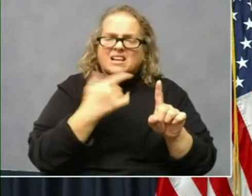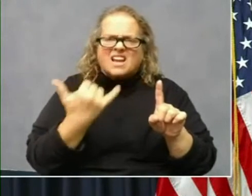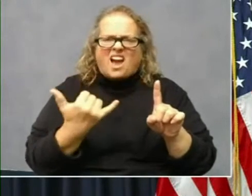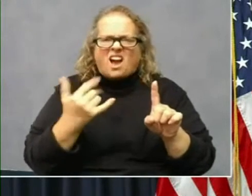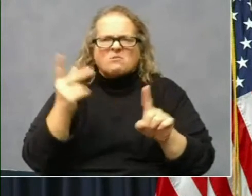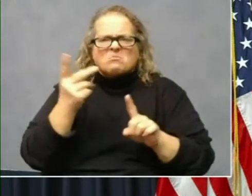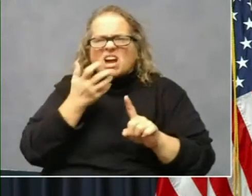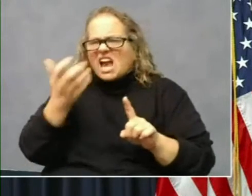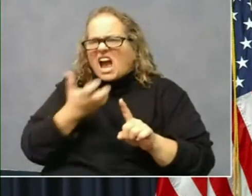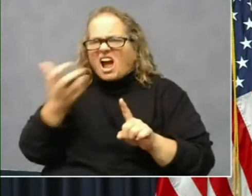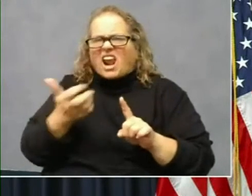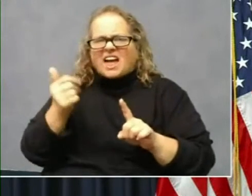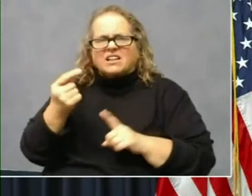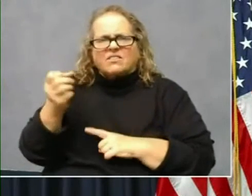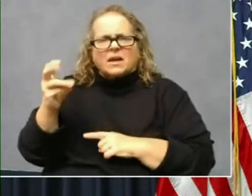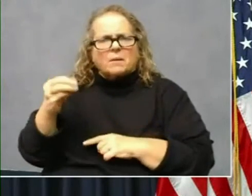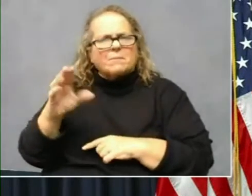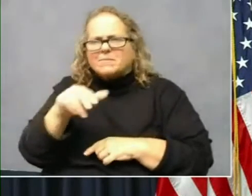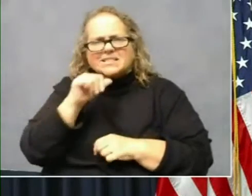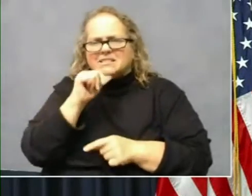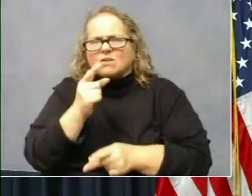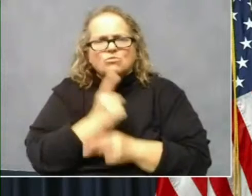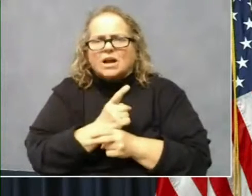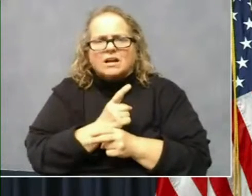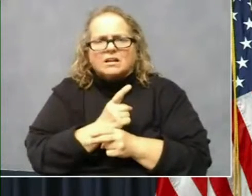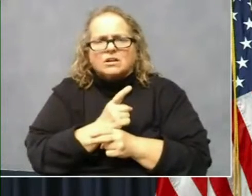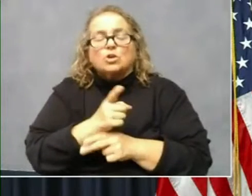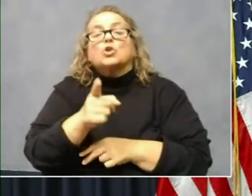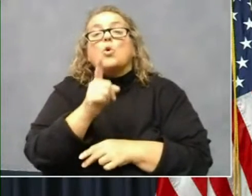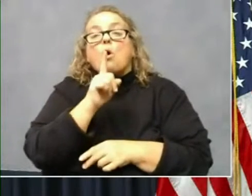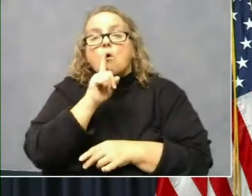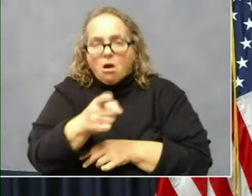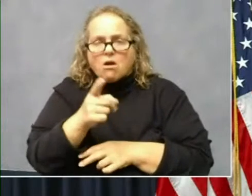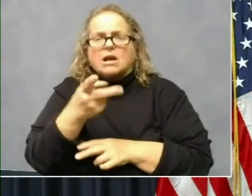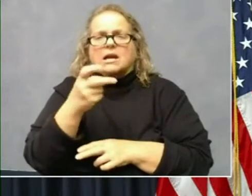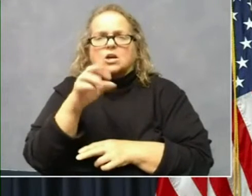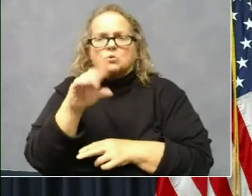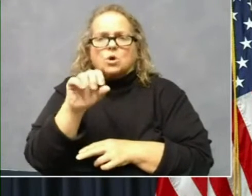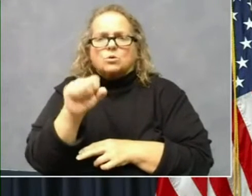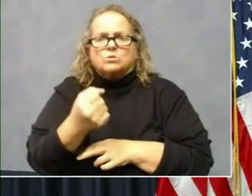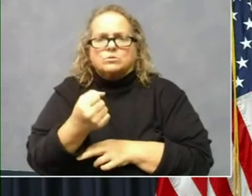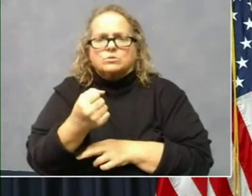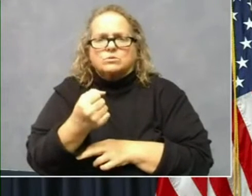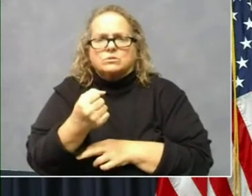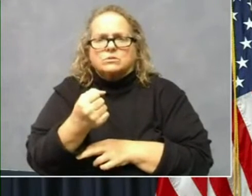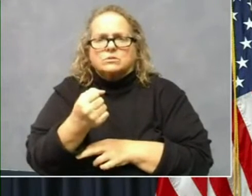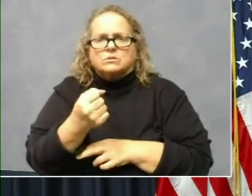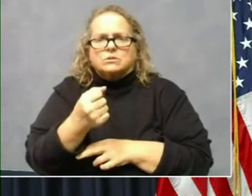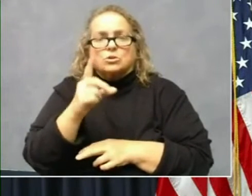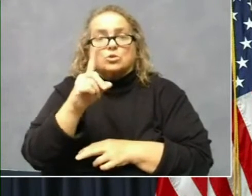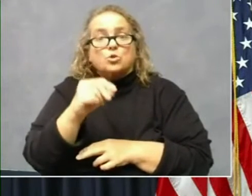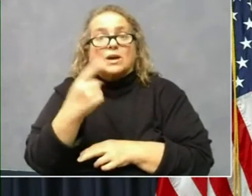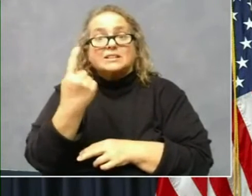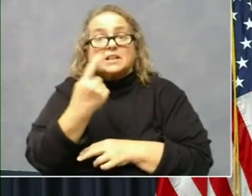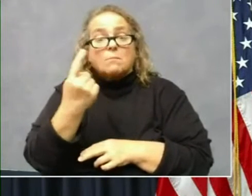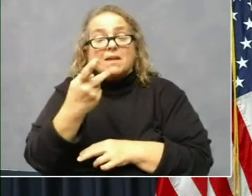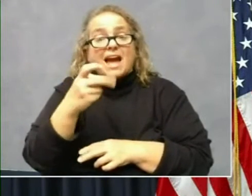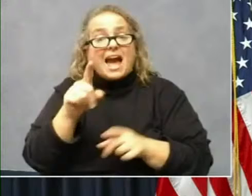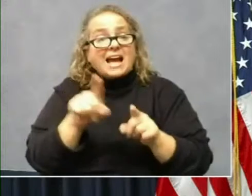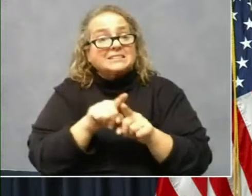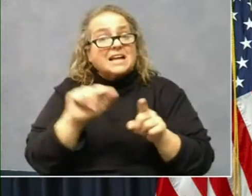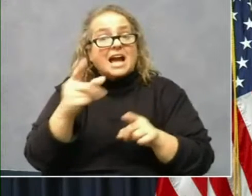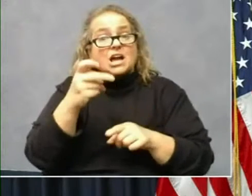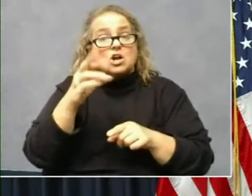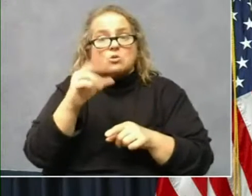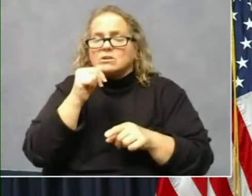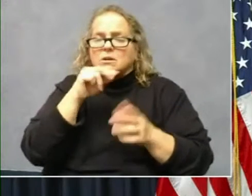right. You are heroes. But doing something heroic means that you're not always recognized for it when it's happening.